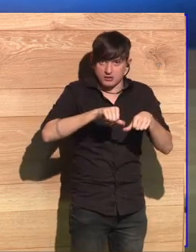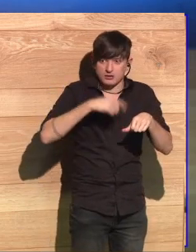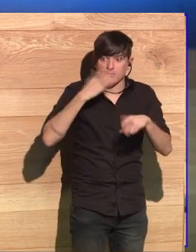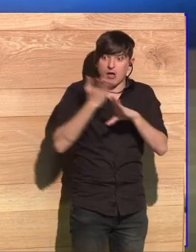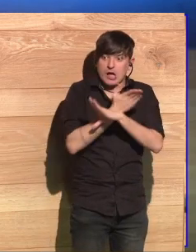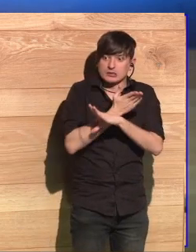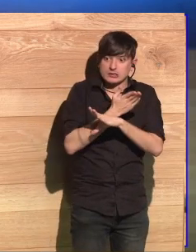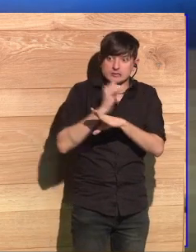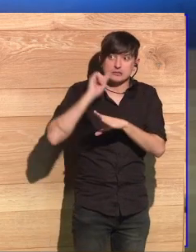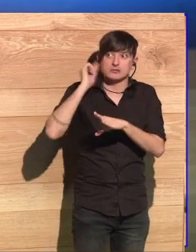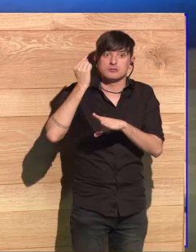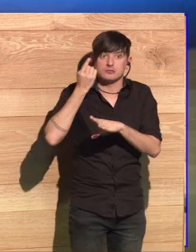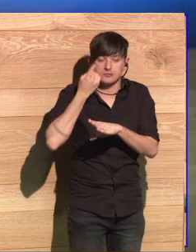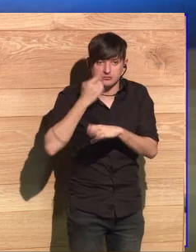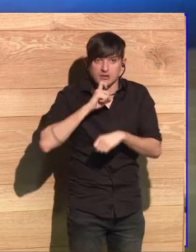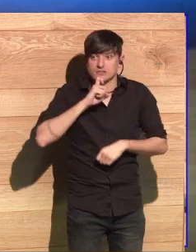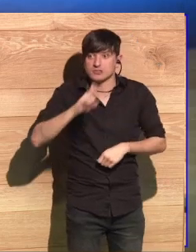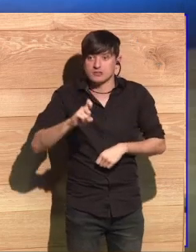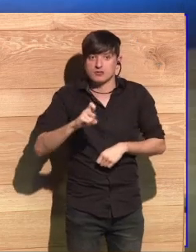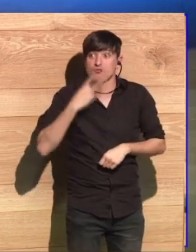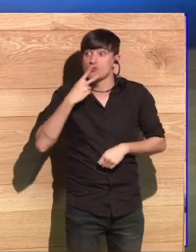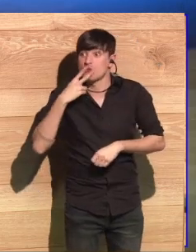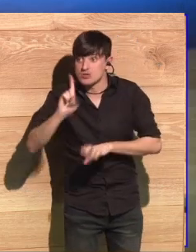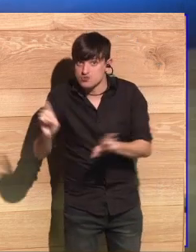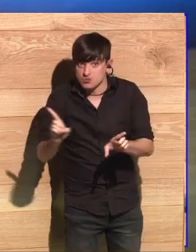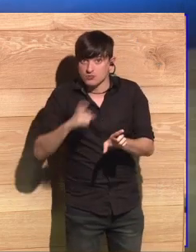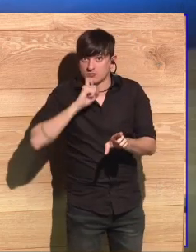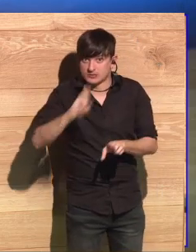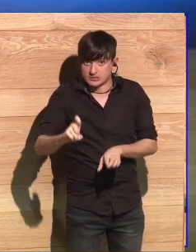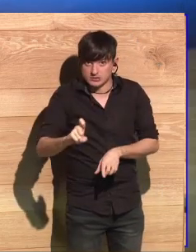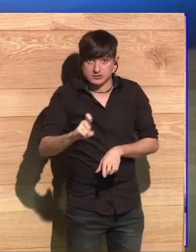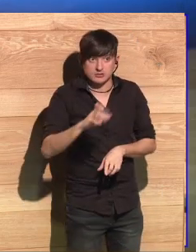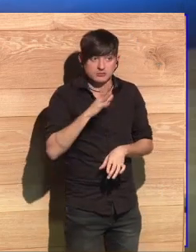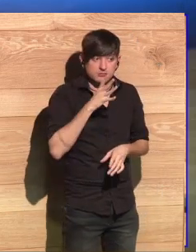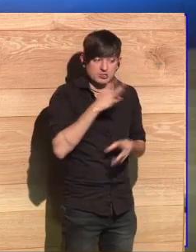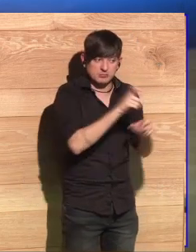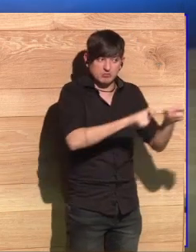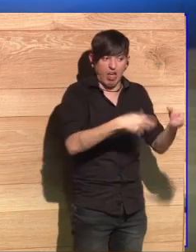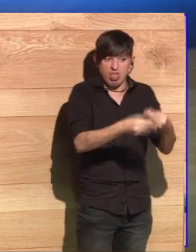what people do to get rid of bums. I mean, why couldn't they just,